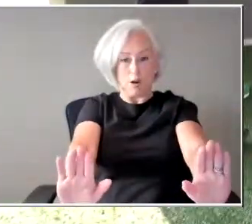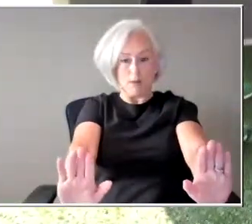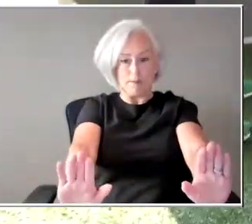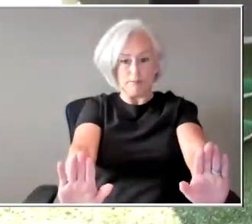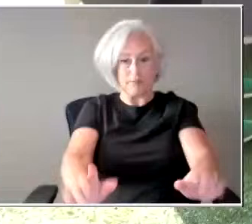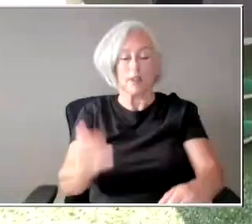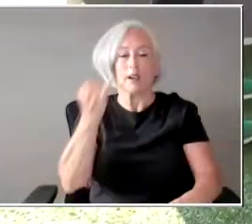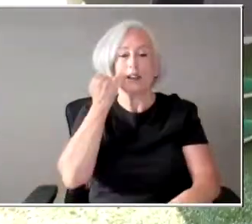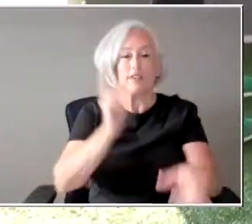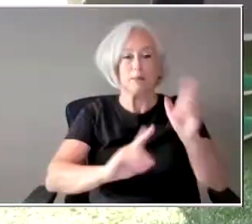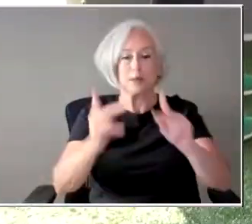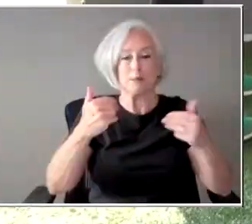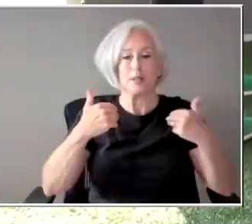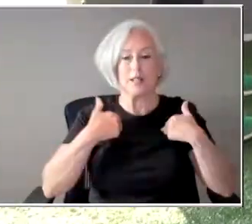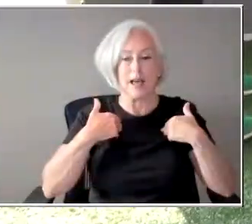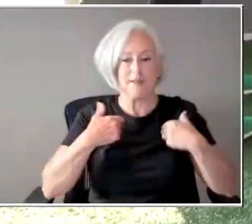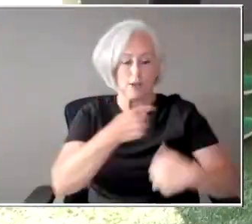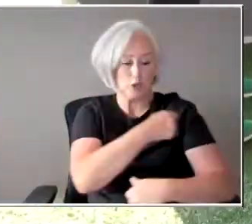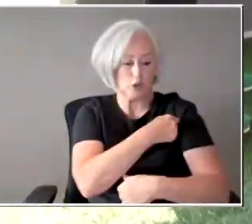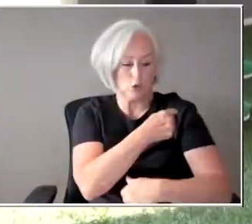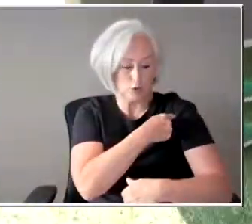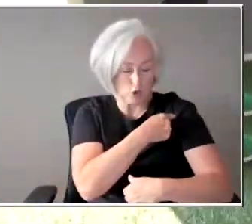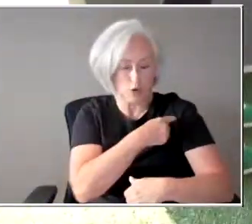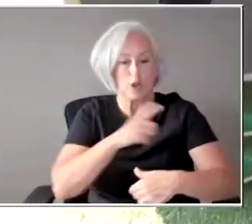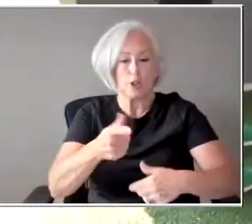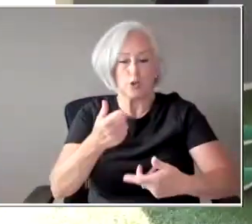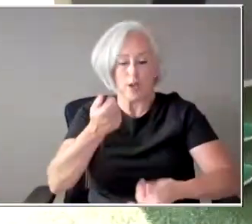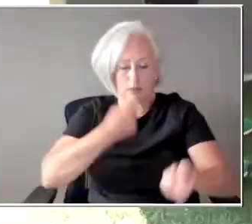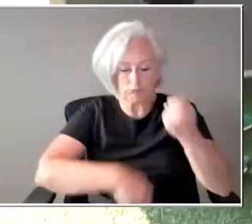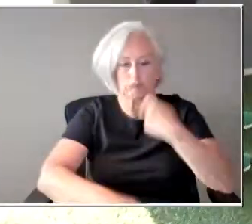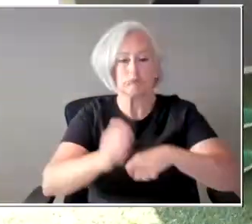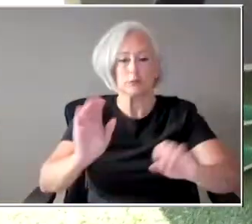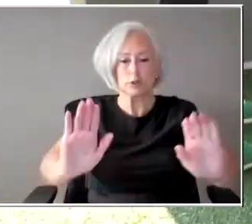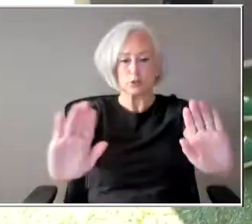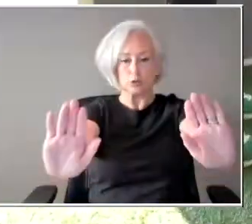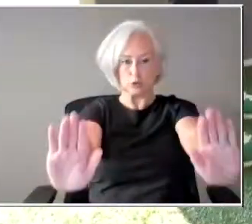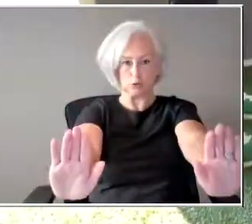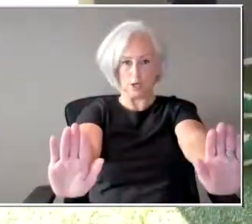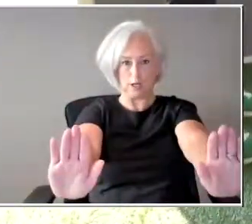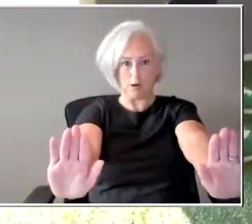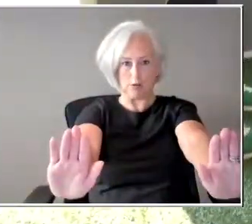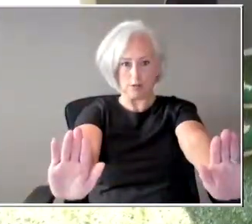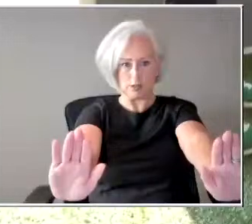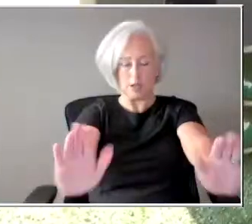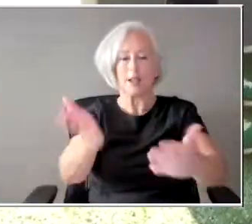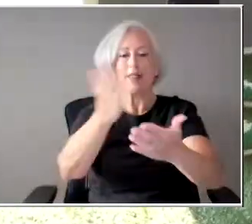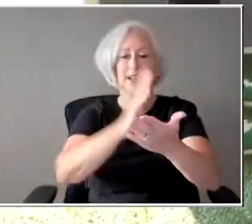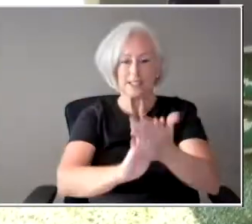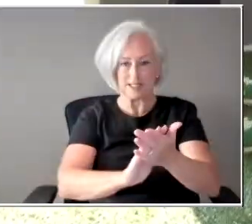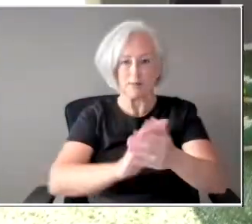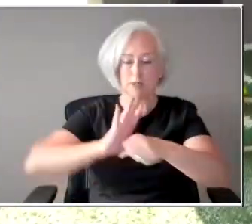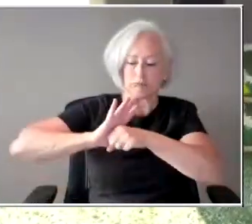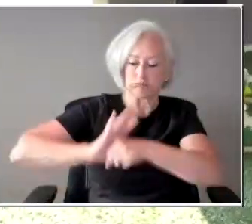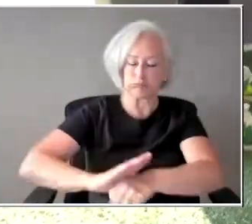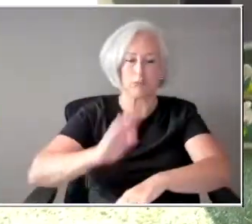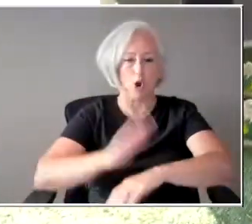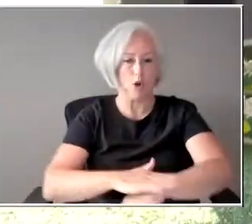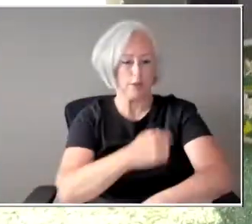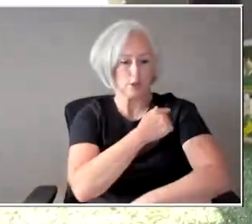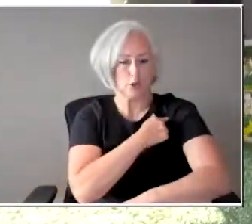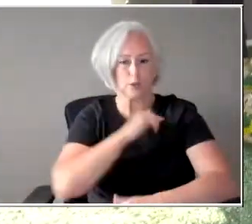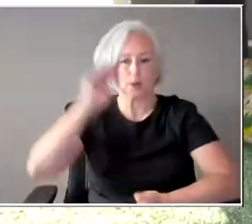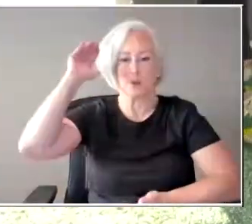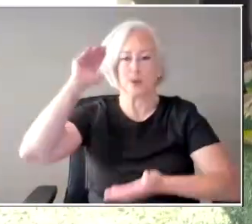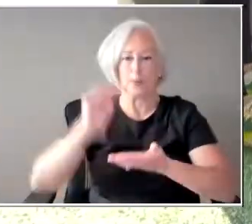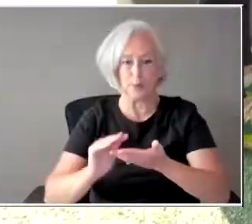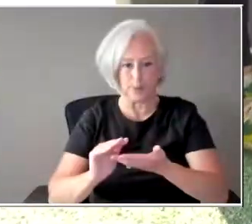issues, you can hold that into a straight arm position. And that does take some of the tension out of the shoulders to hold like that. And